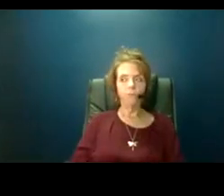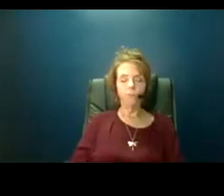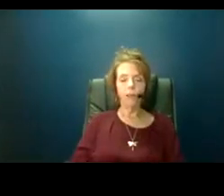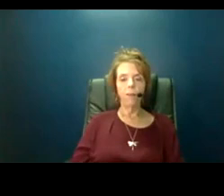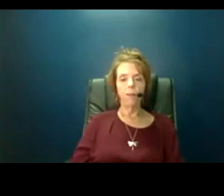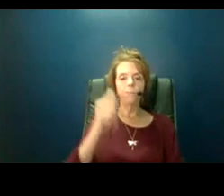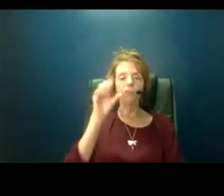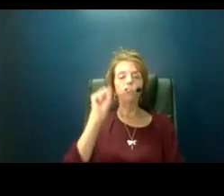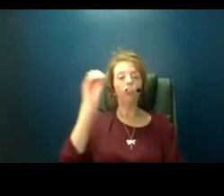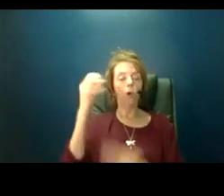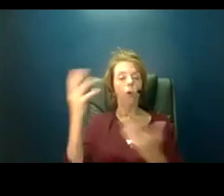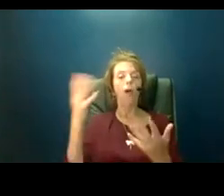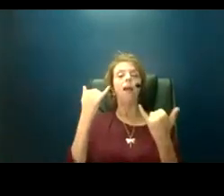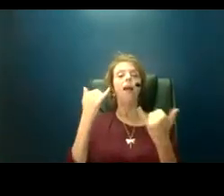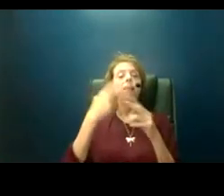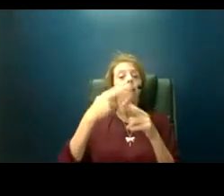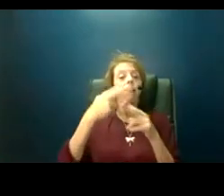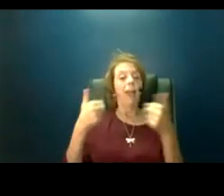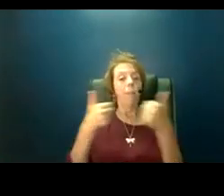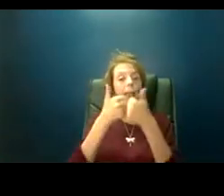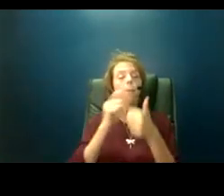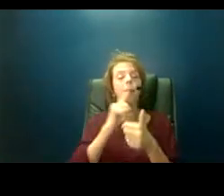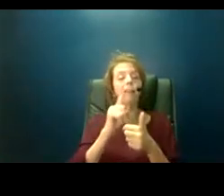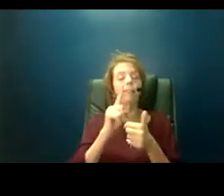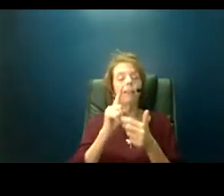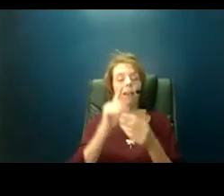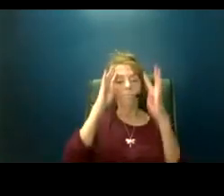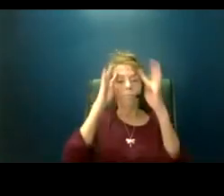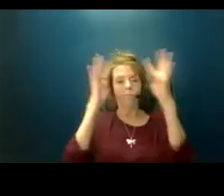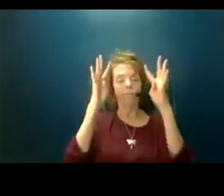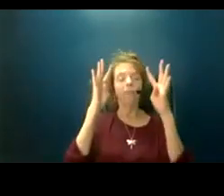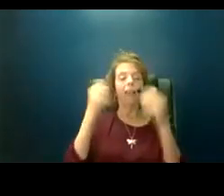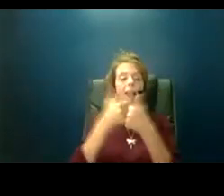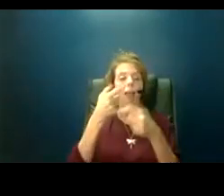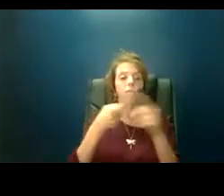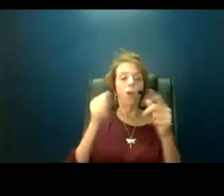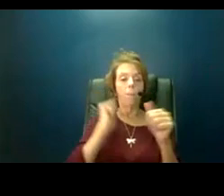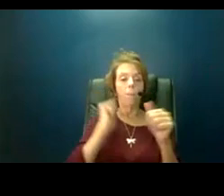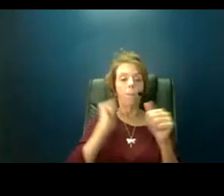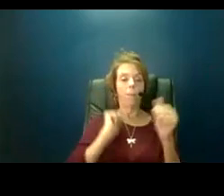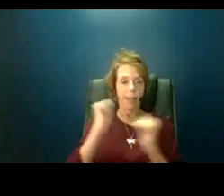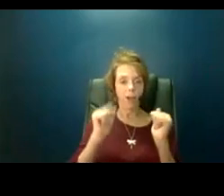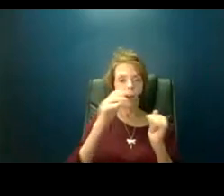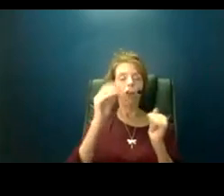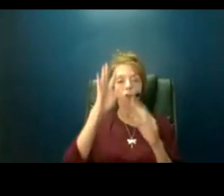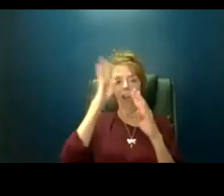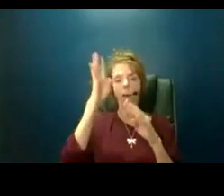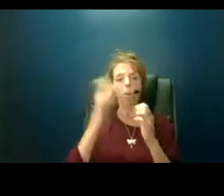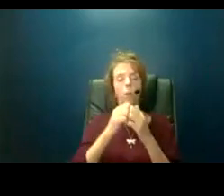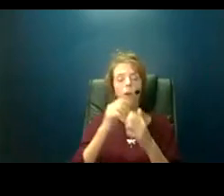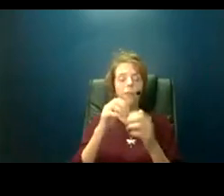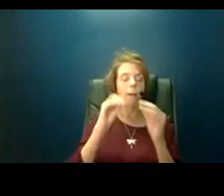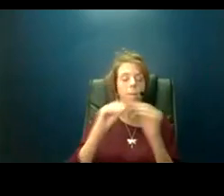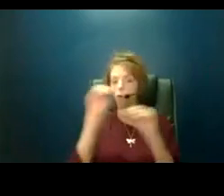So the name game is an improv game from the theater world, and you just come up with a gesture, movement,